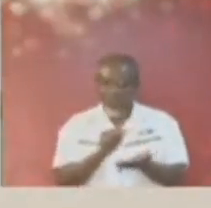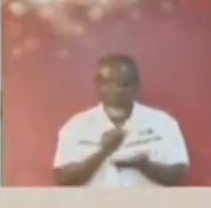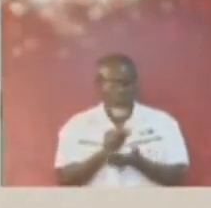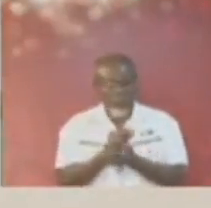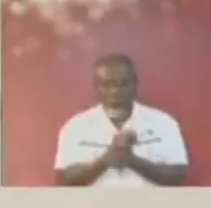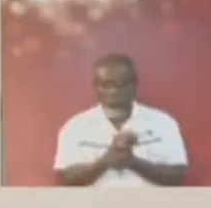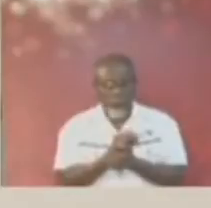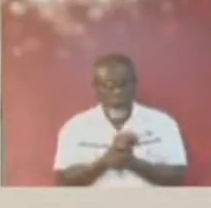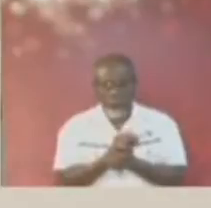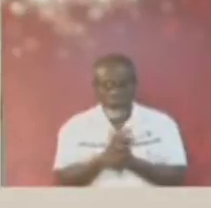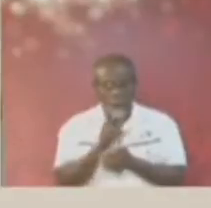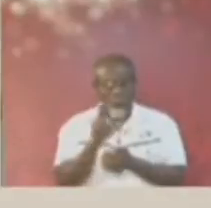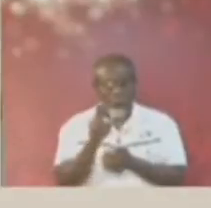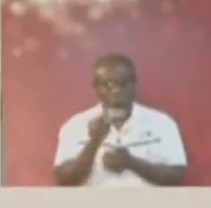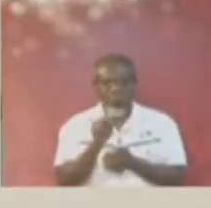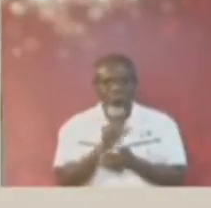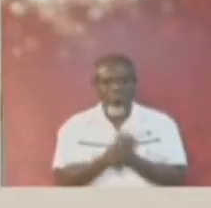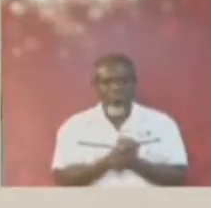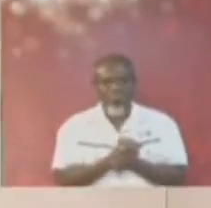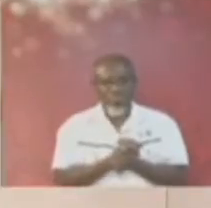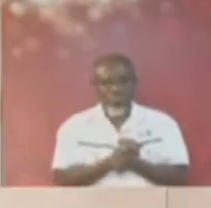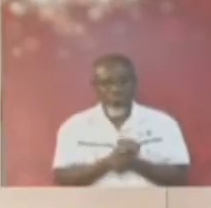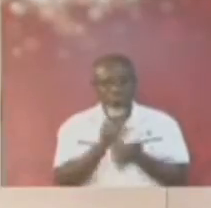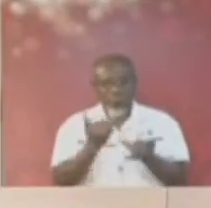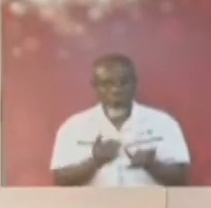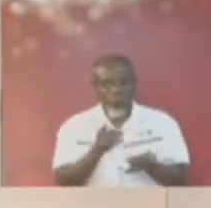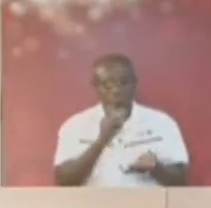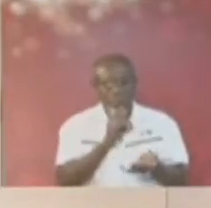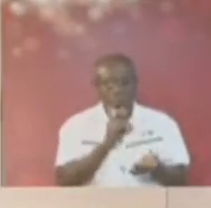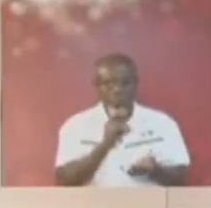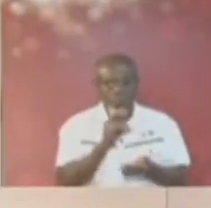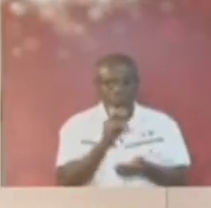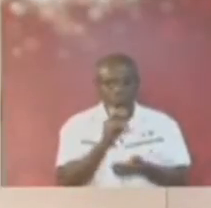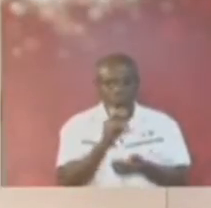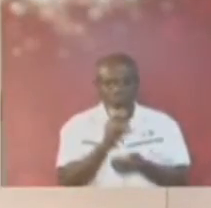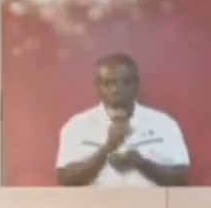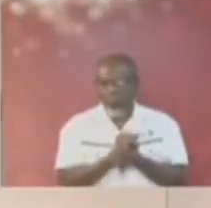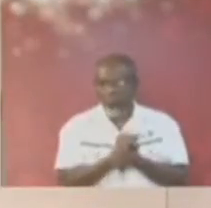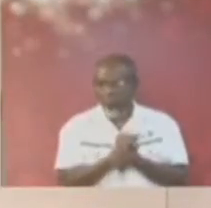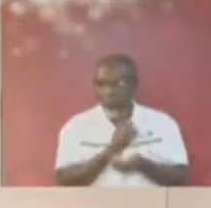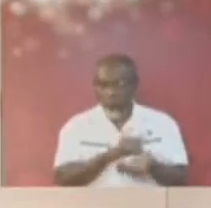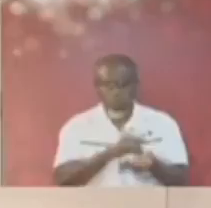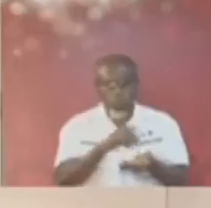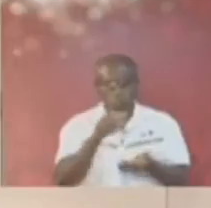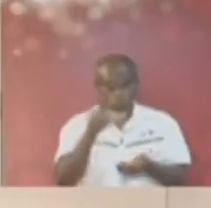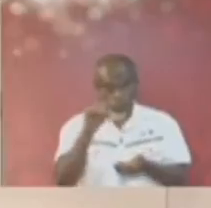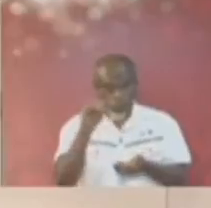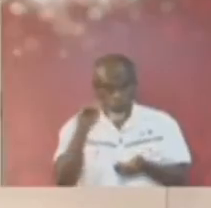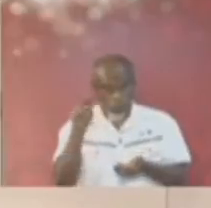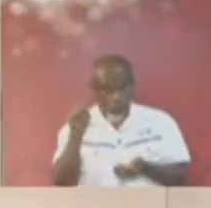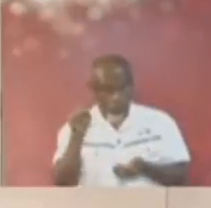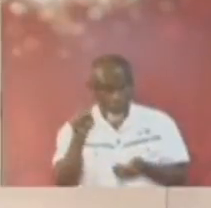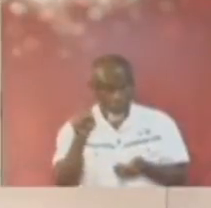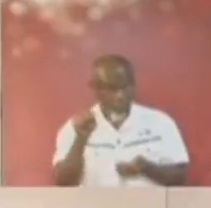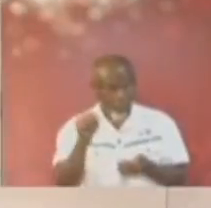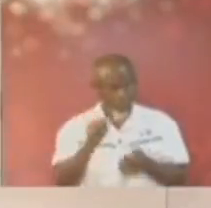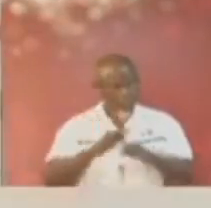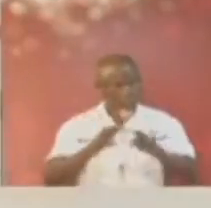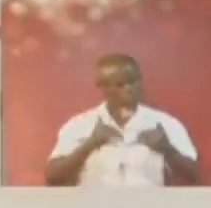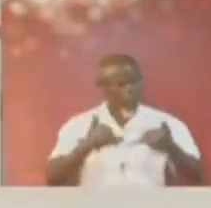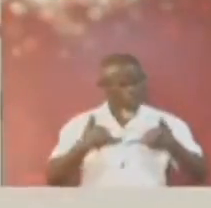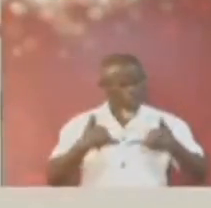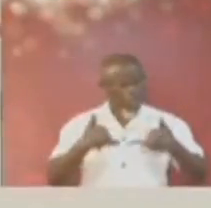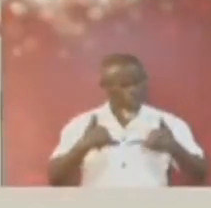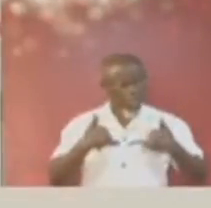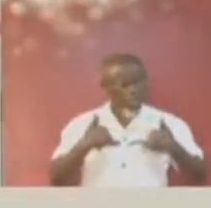day. I'll now turn it over to Dr. Doon. Yes, well, I don't have any specific data in that band,